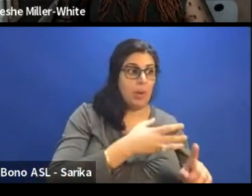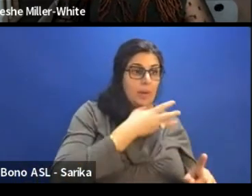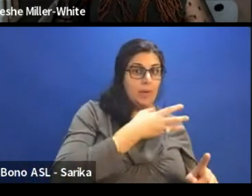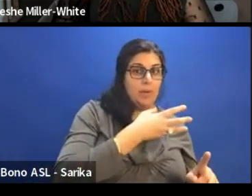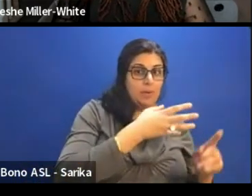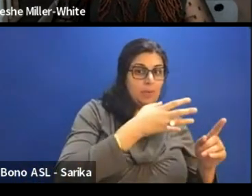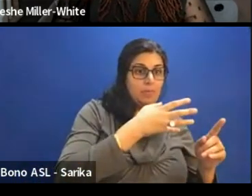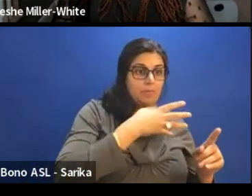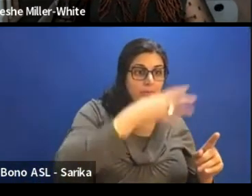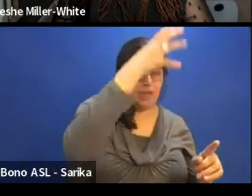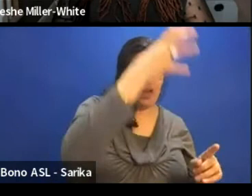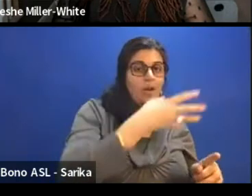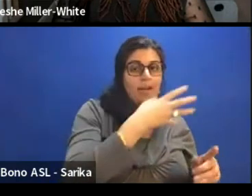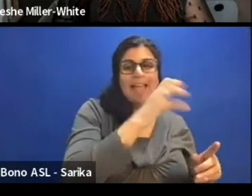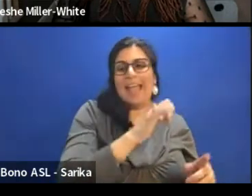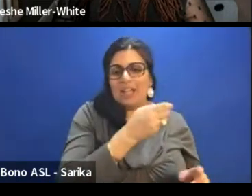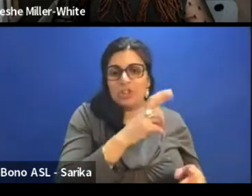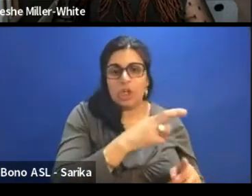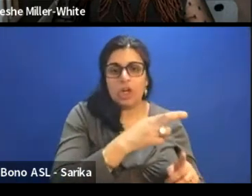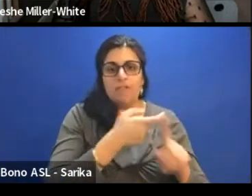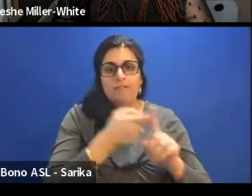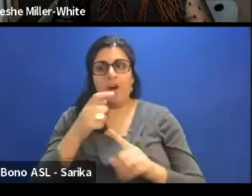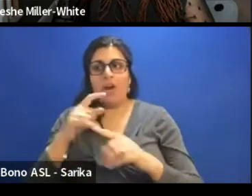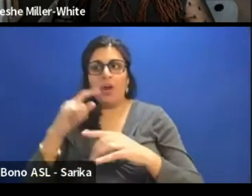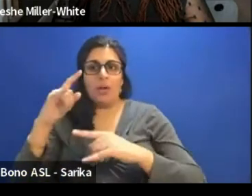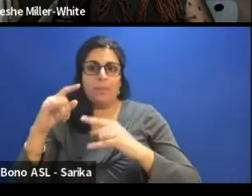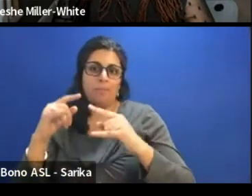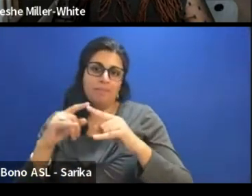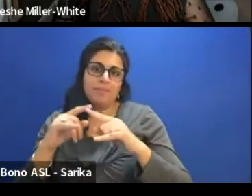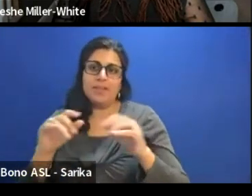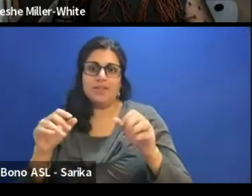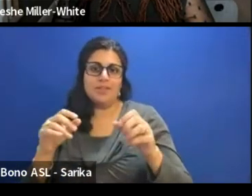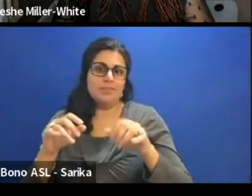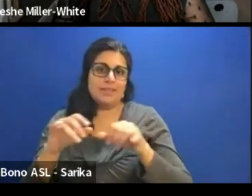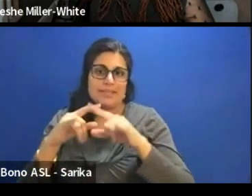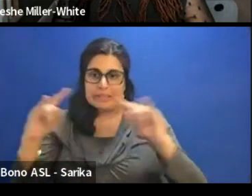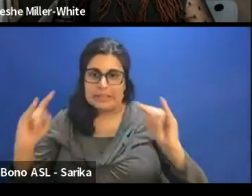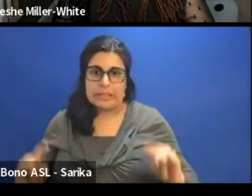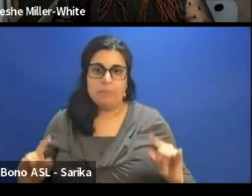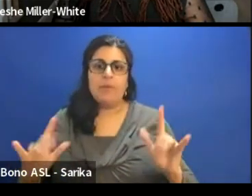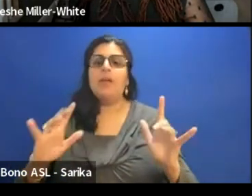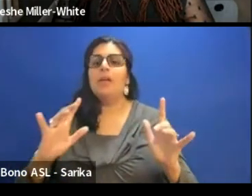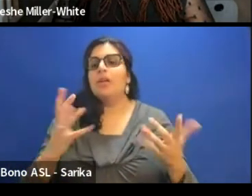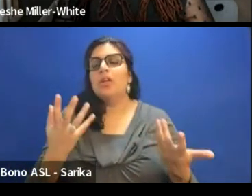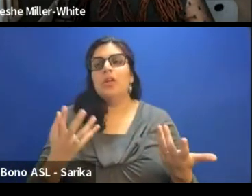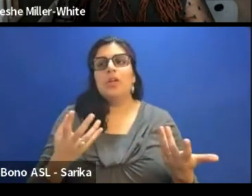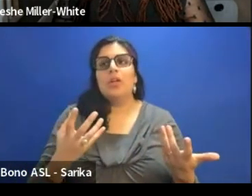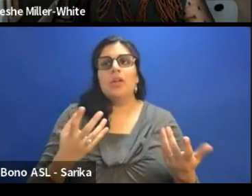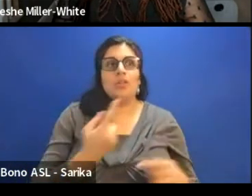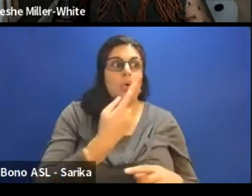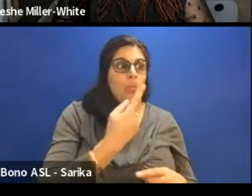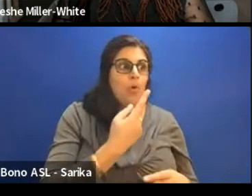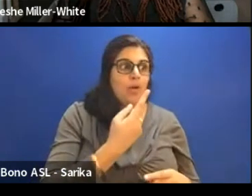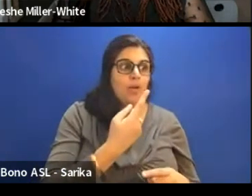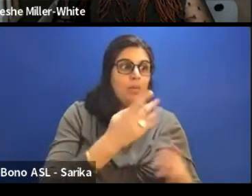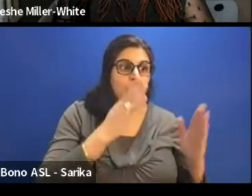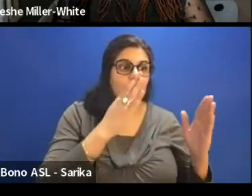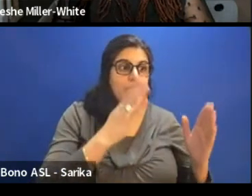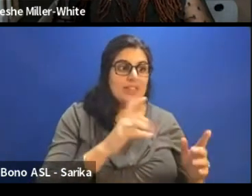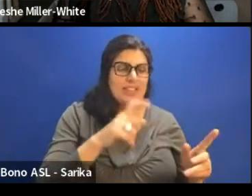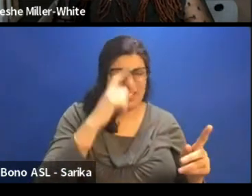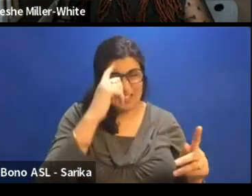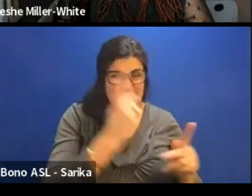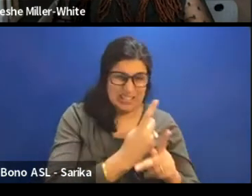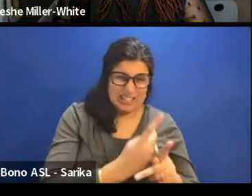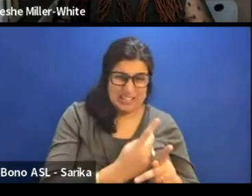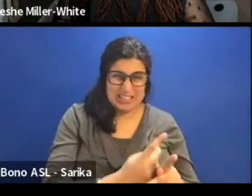often one ends up being the translator and also the one that has to figure everything out, all the different